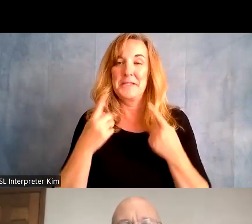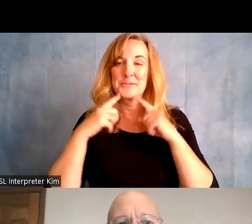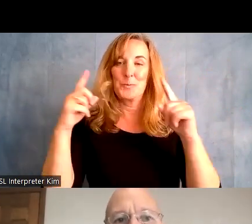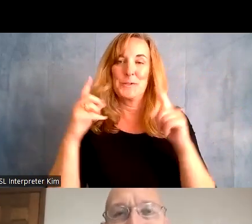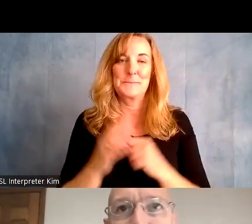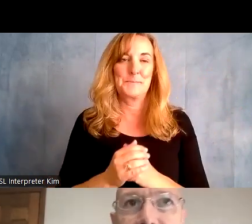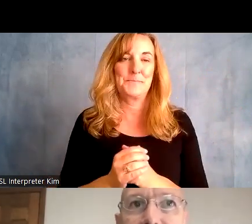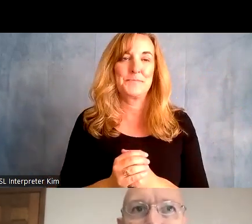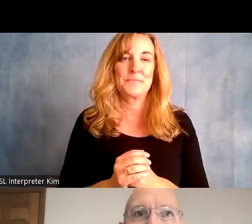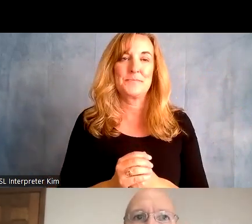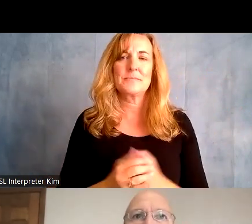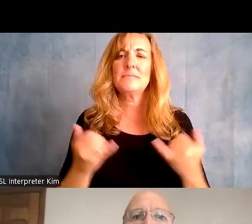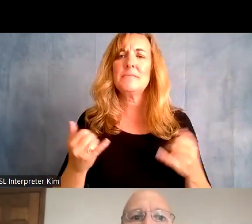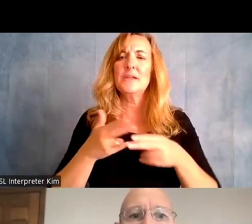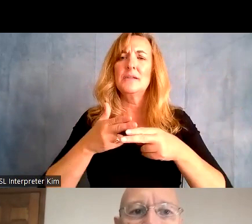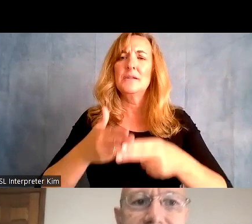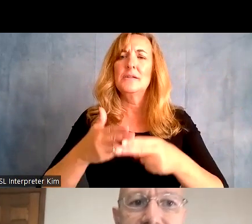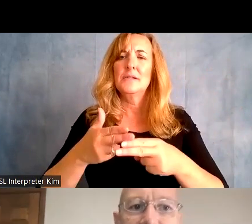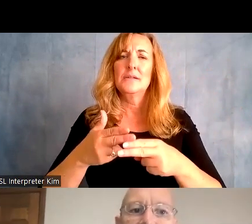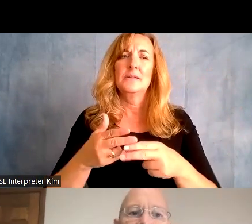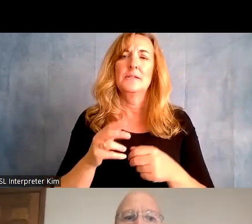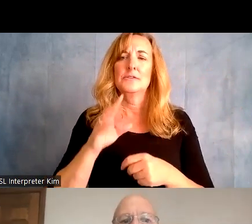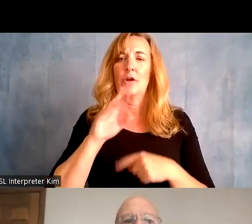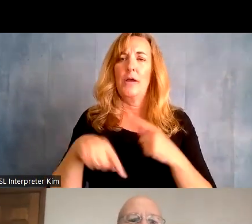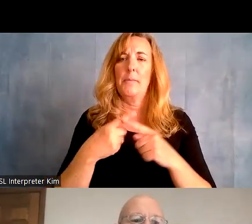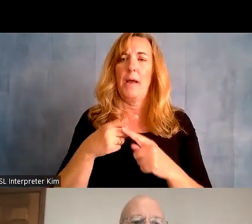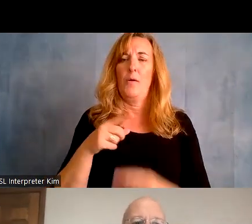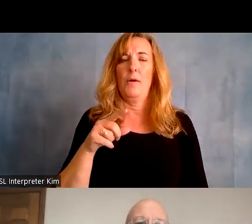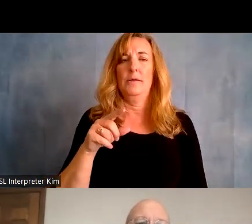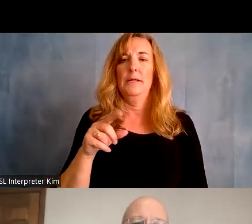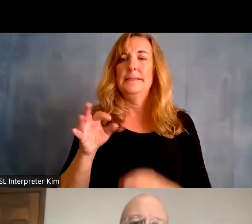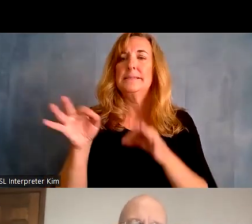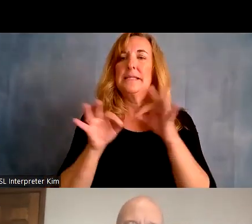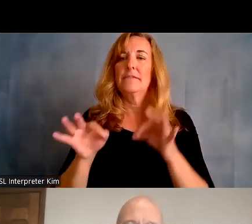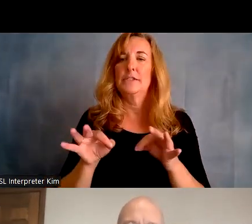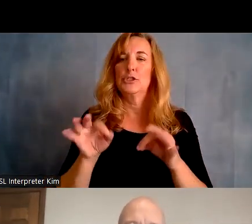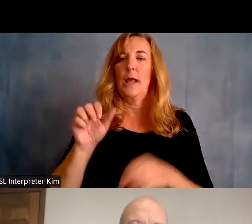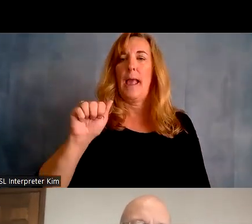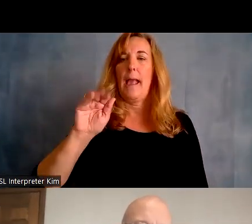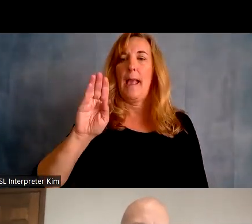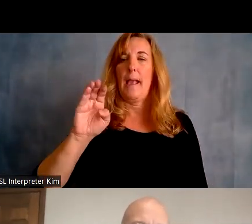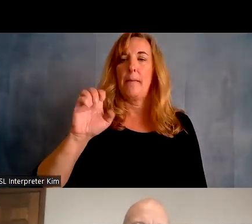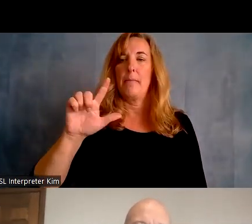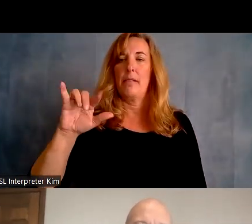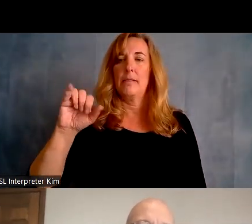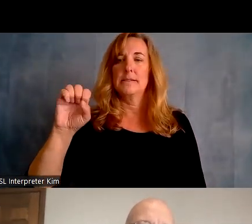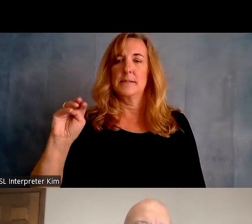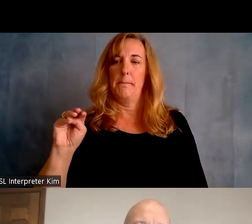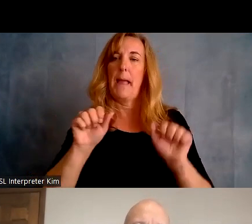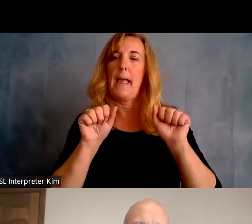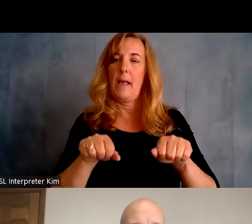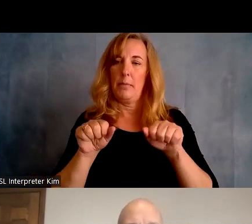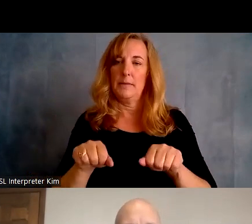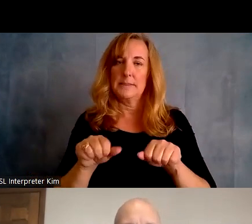What we're talking about today, and this slide is just a definition of ableism coming from